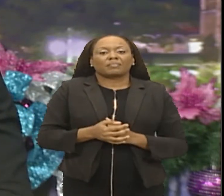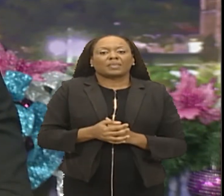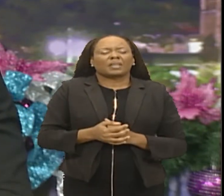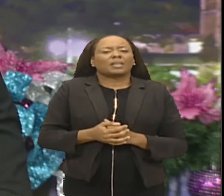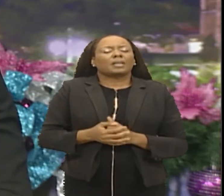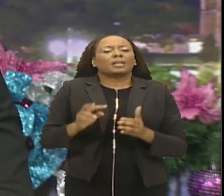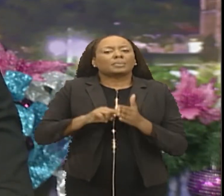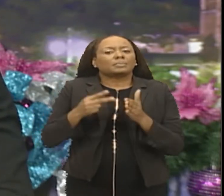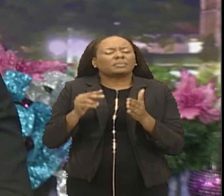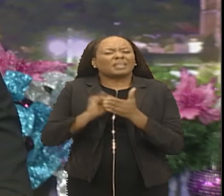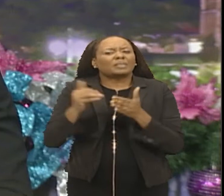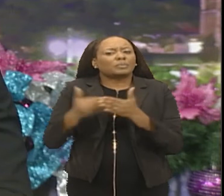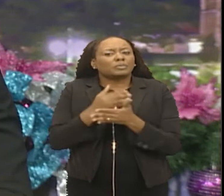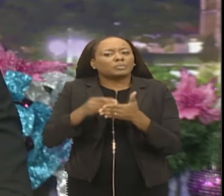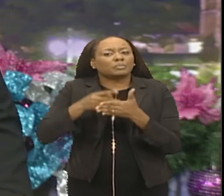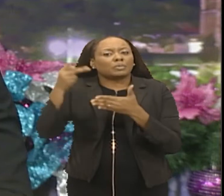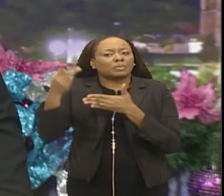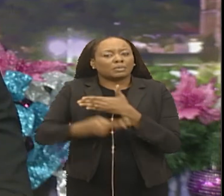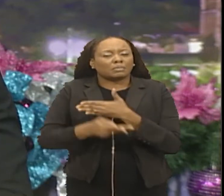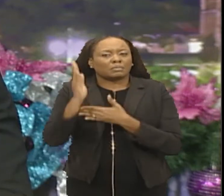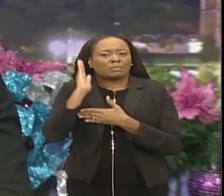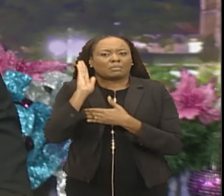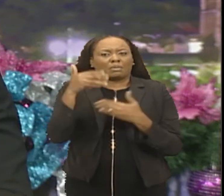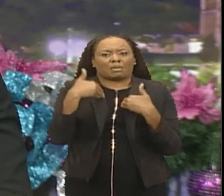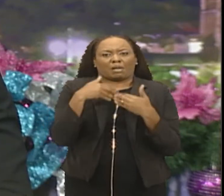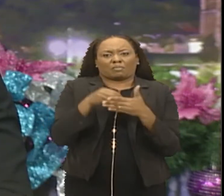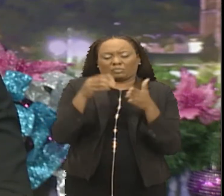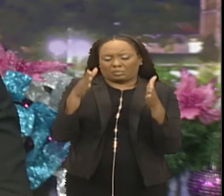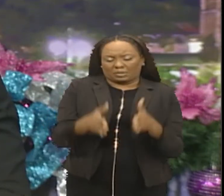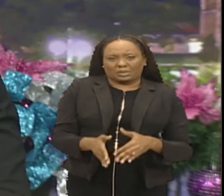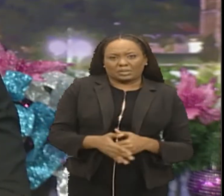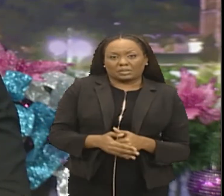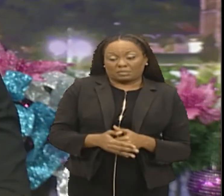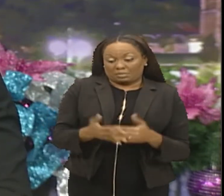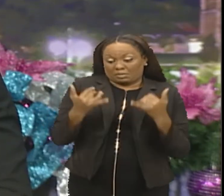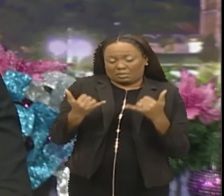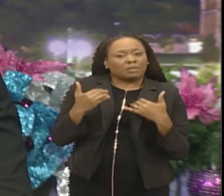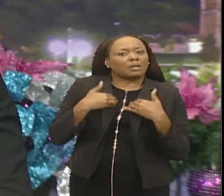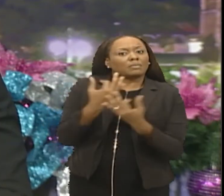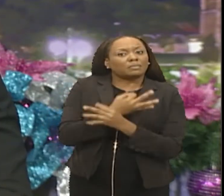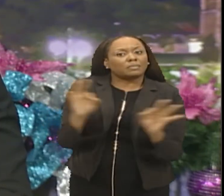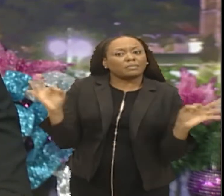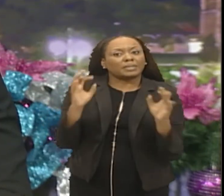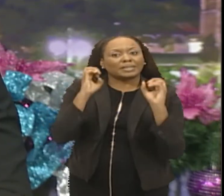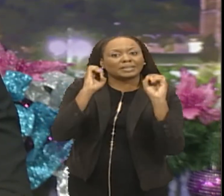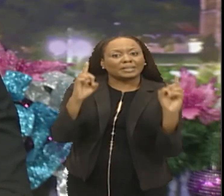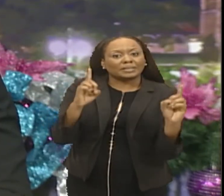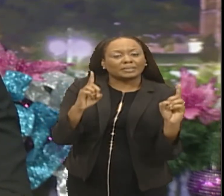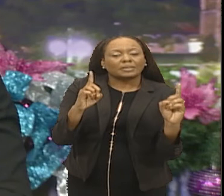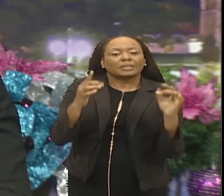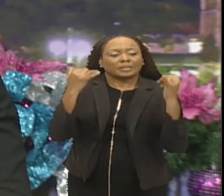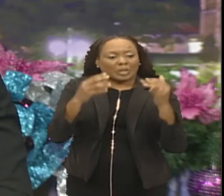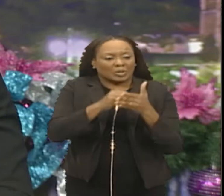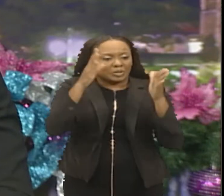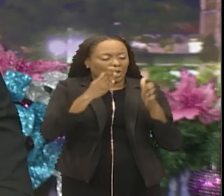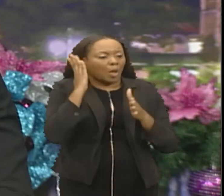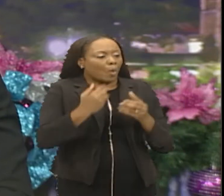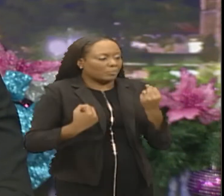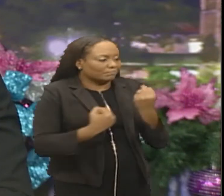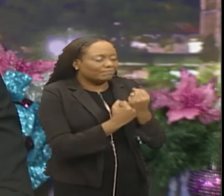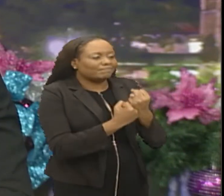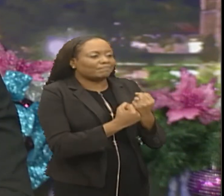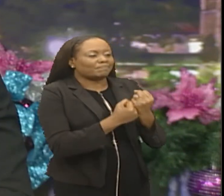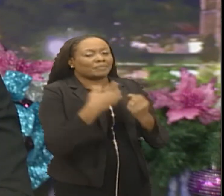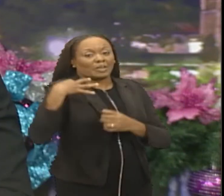Ambassador Program, will see students who are currently receiving a free tertiary education given back or volunteering their time to